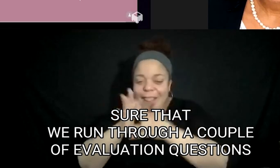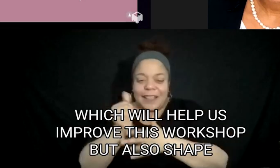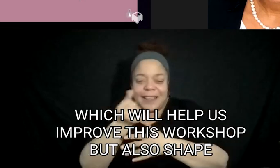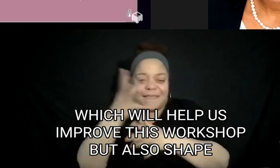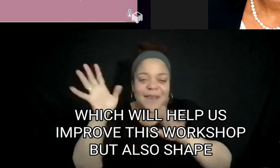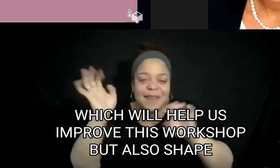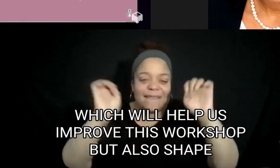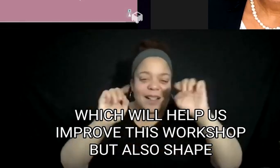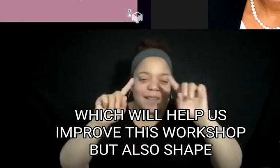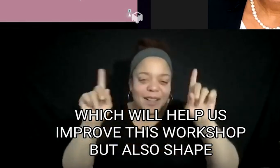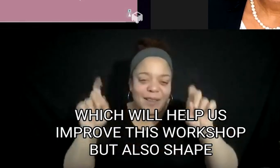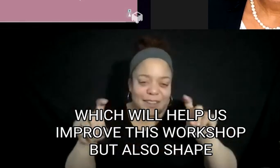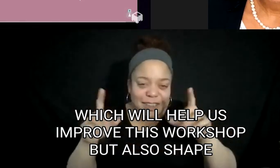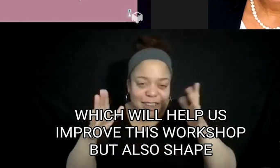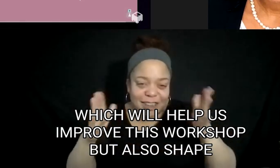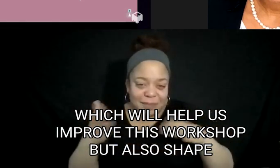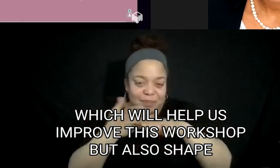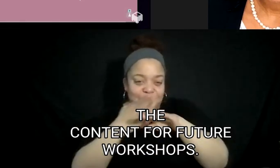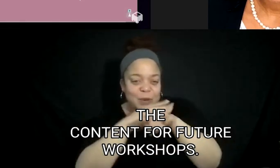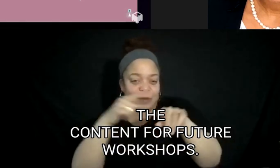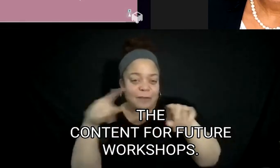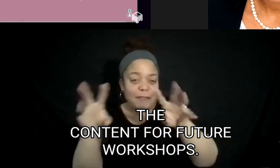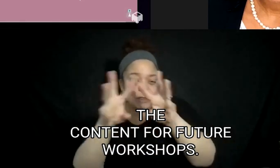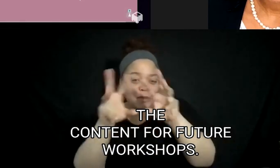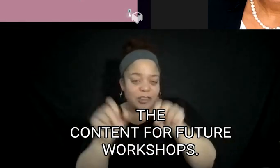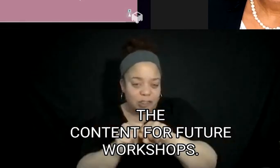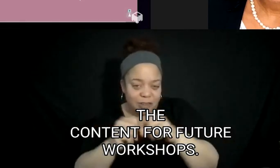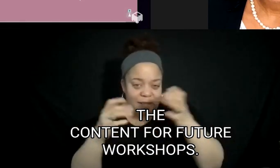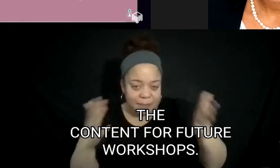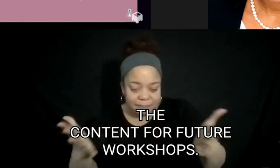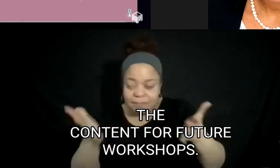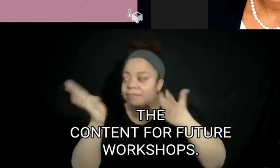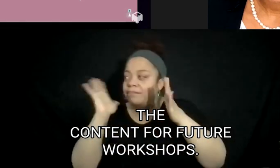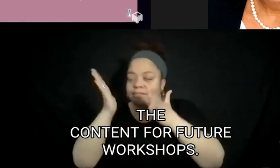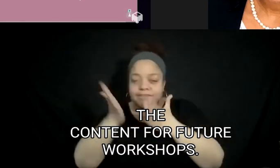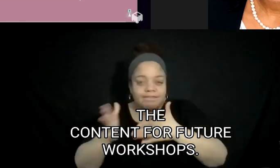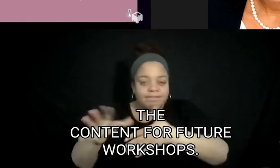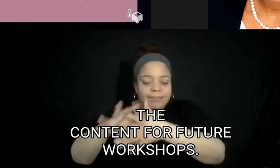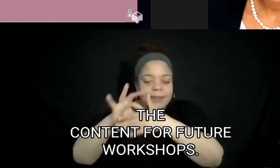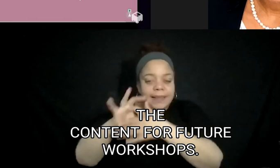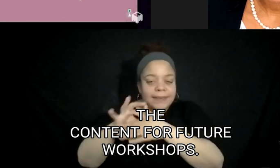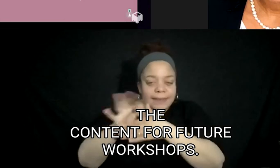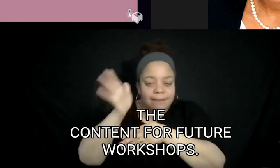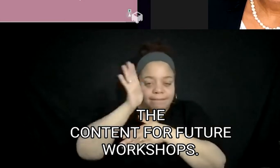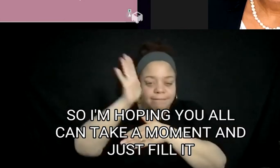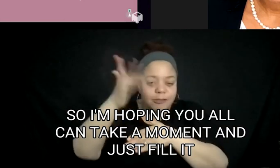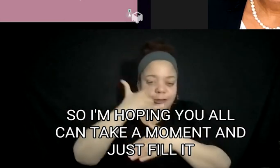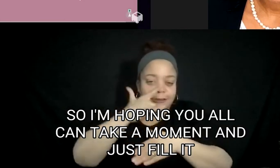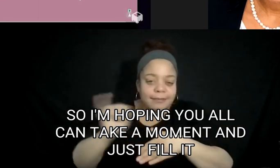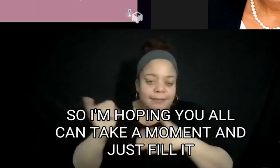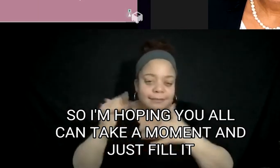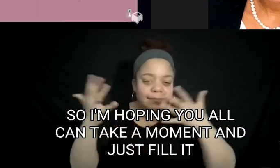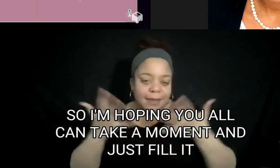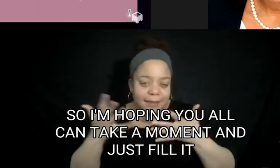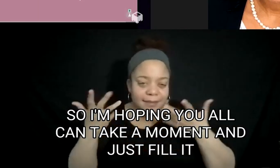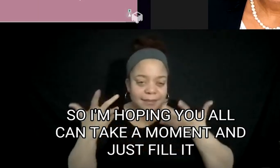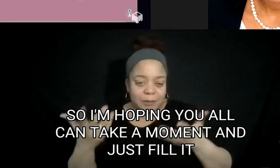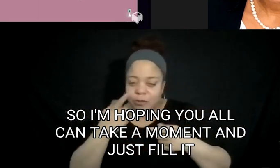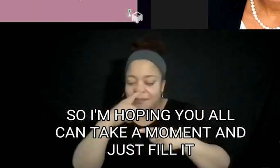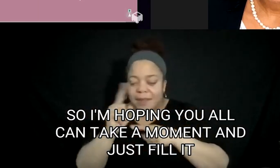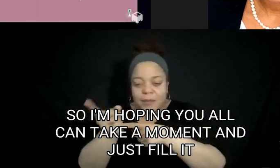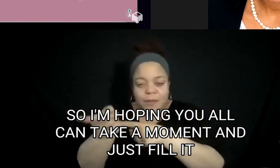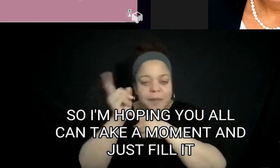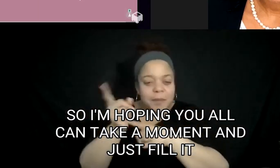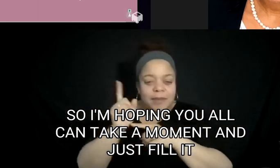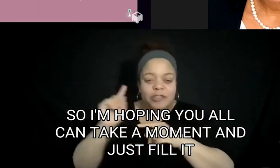future workshops. So I'm hoping y'all can take a moment and just fill it out. You can slide from the left if you strongly disagree over to the right